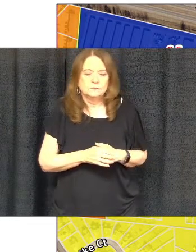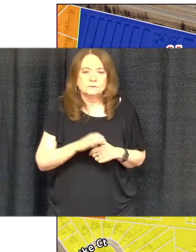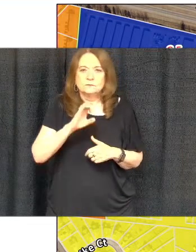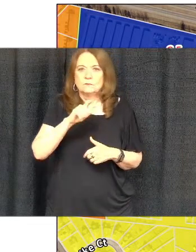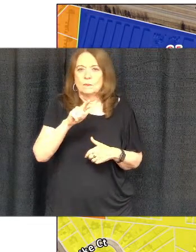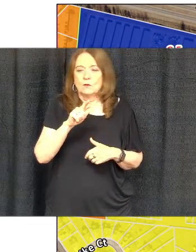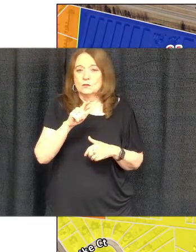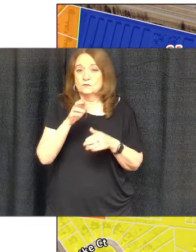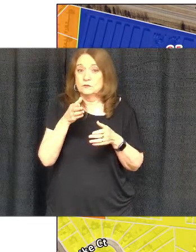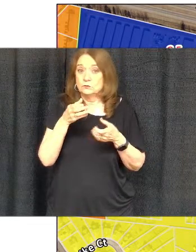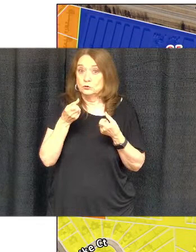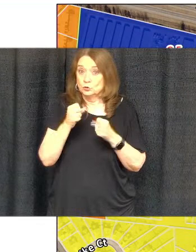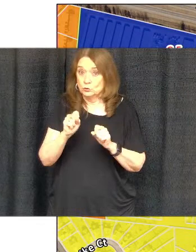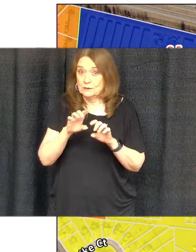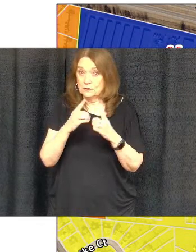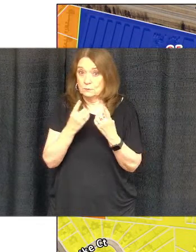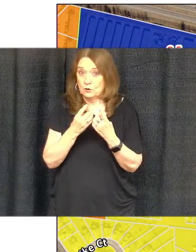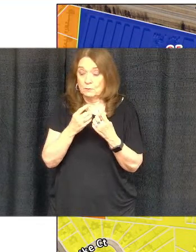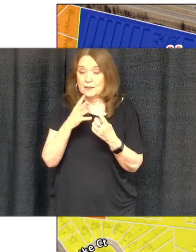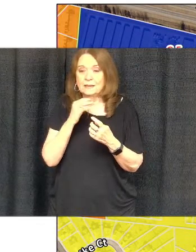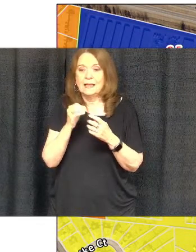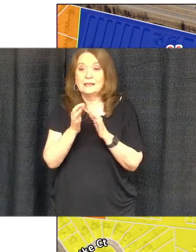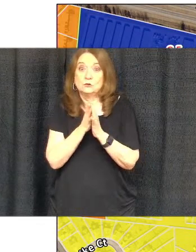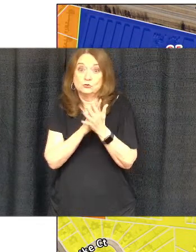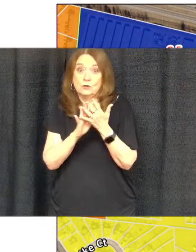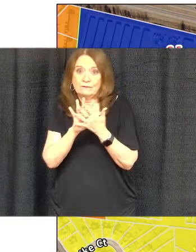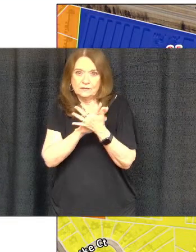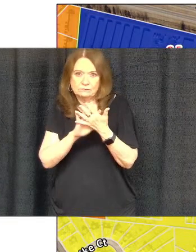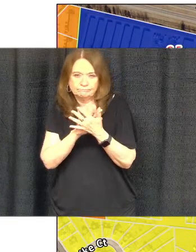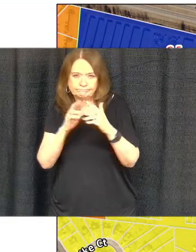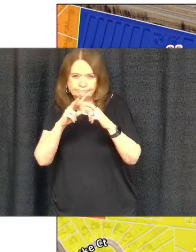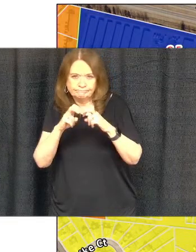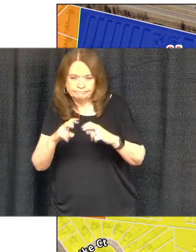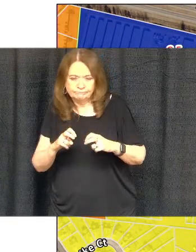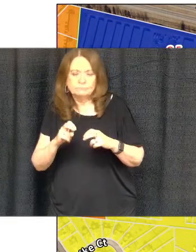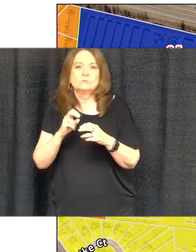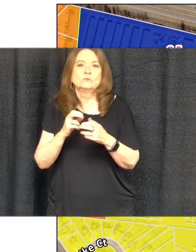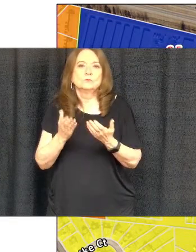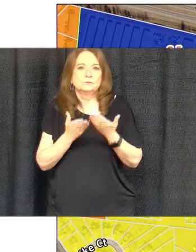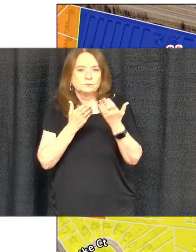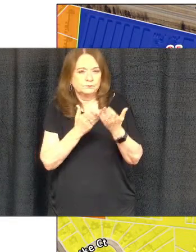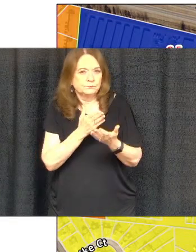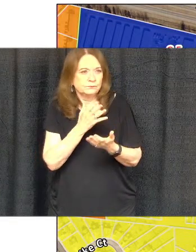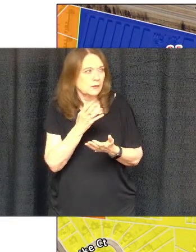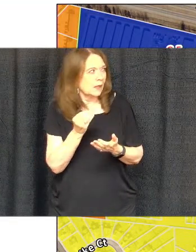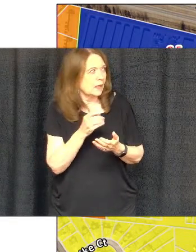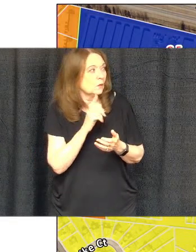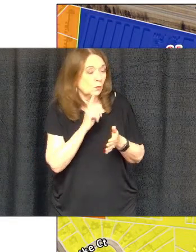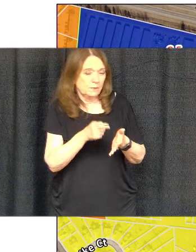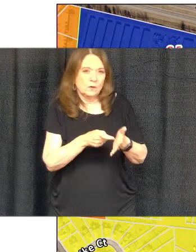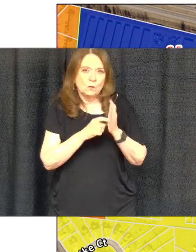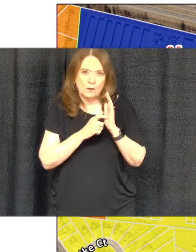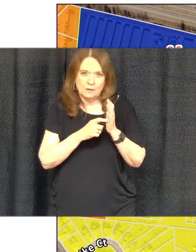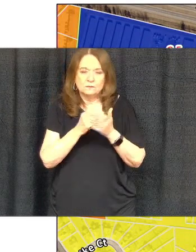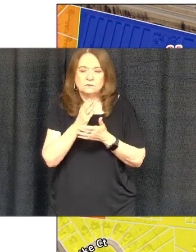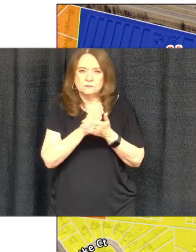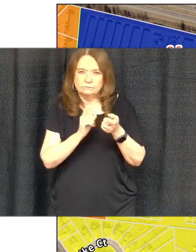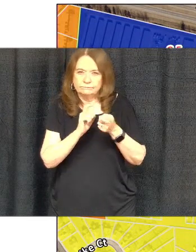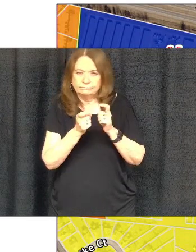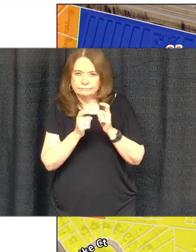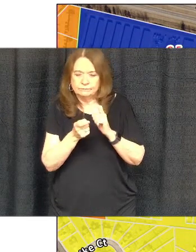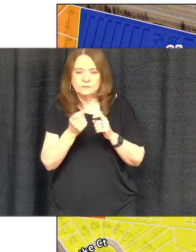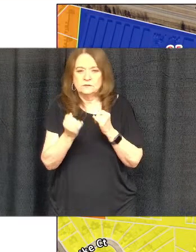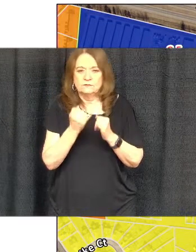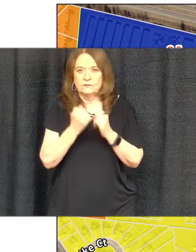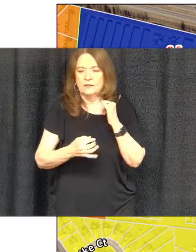Clarksville Street Department, a traffic assessment was submitted and received, and the following improvements will be required as part of the final PUD application.